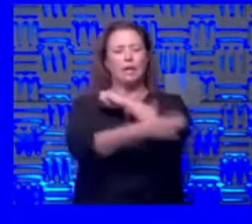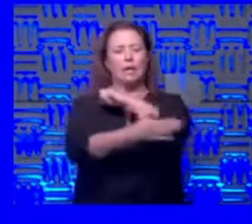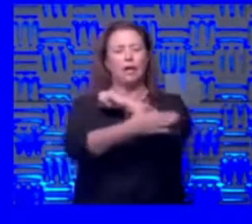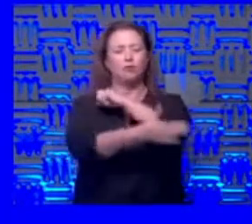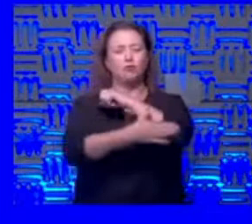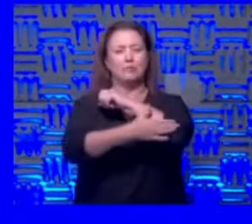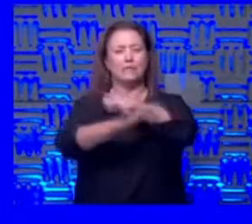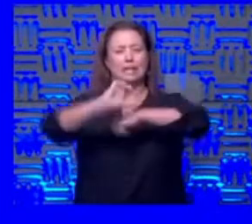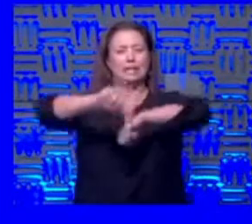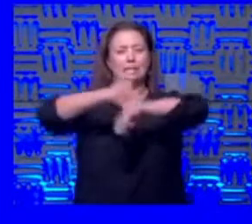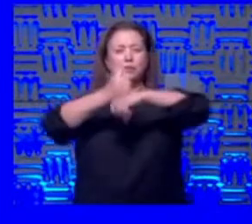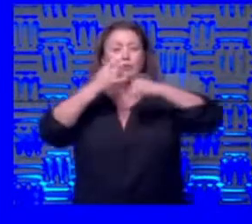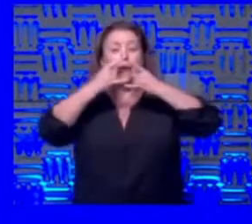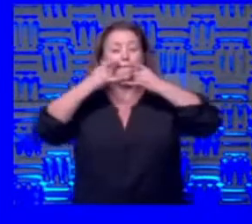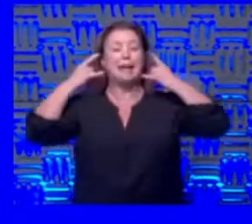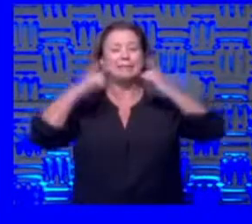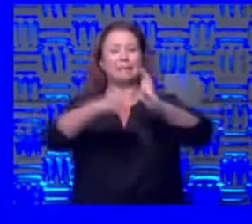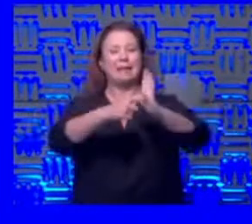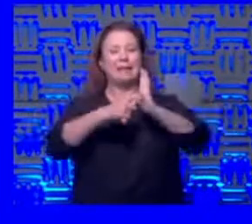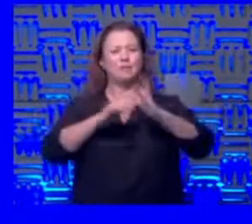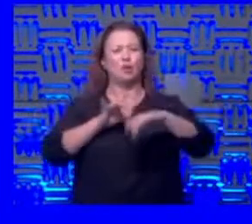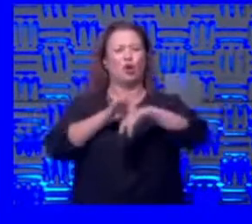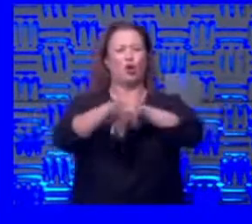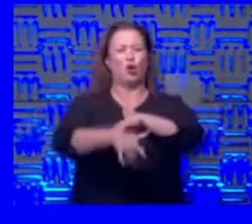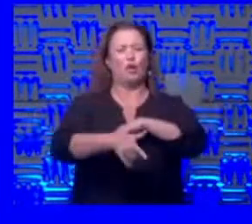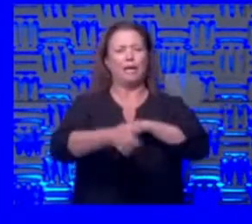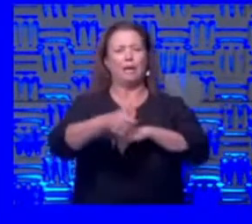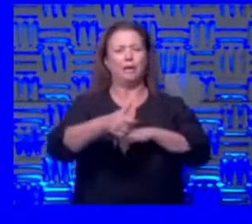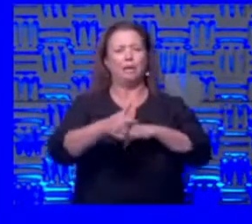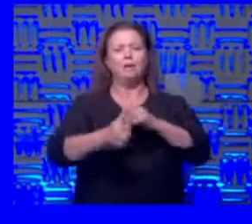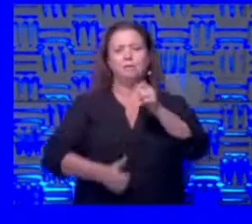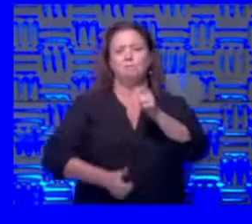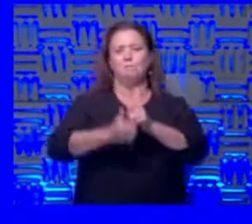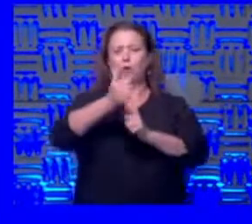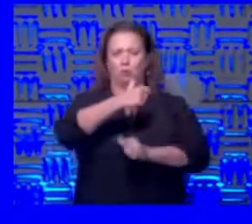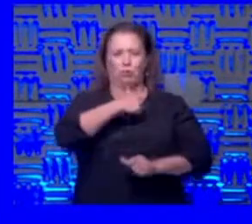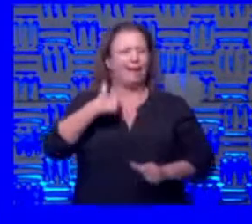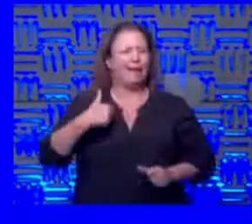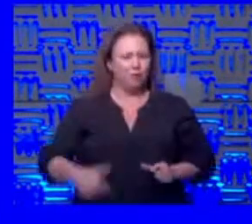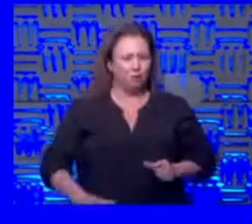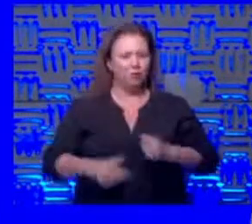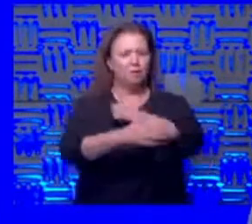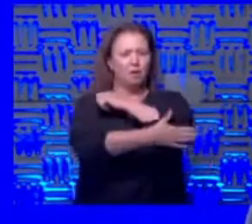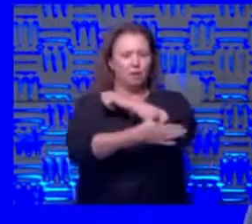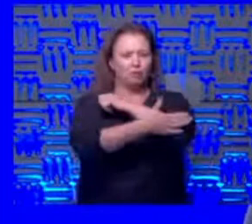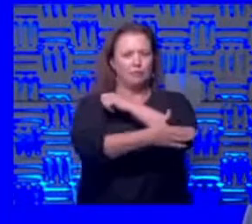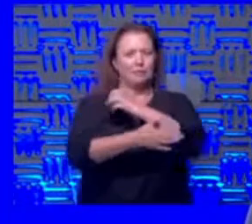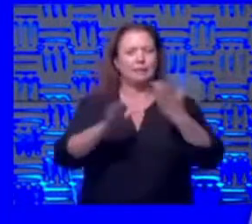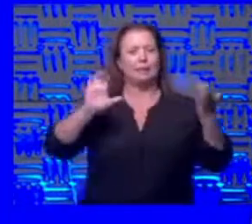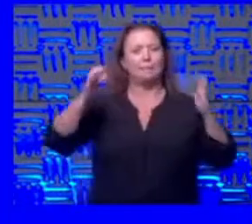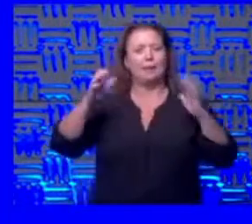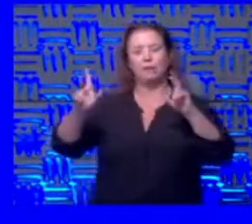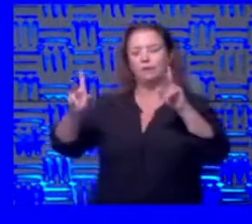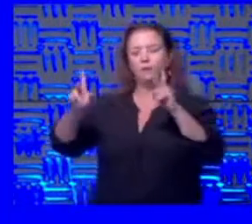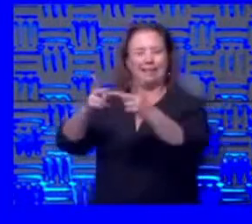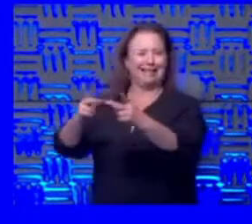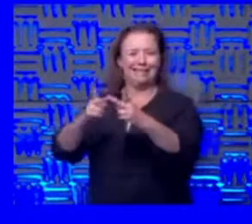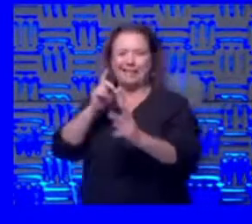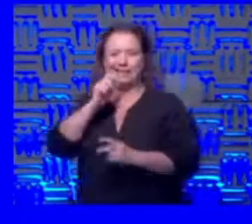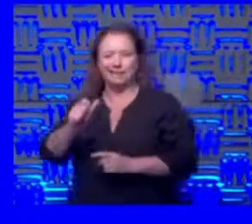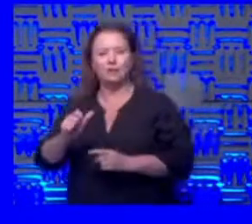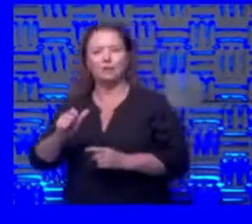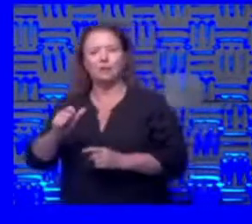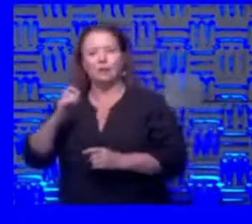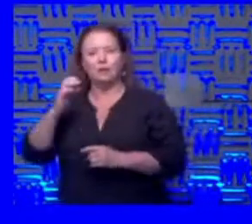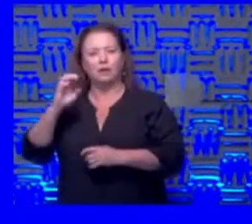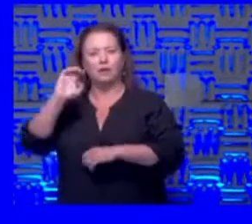that instituted mask mandates very early, and a majority of those were the Asian countries versus some of the countries that didn't. I think some of those were some of